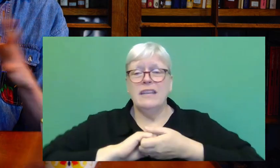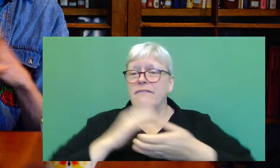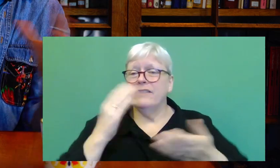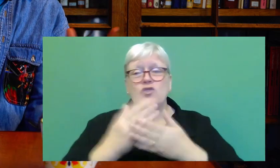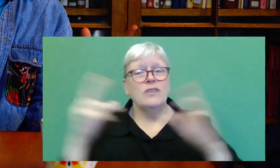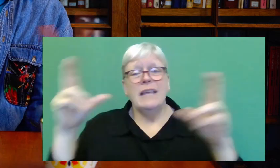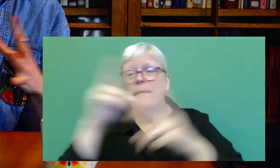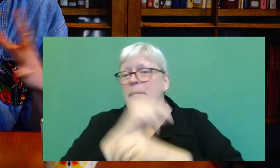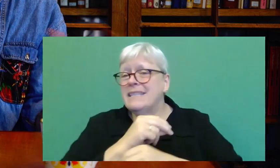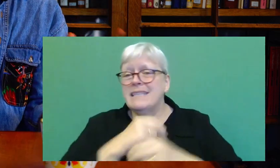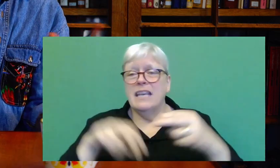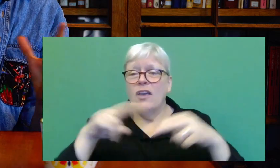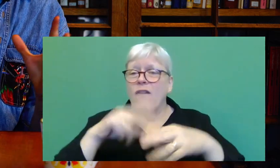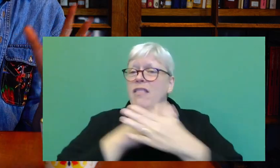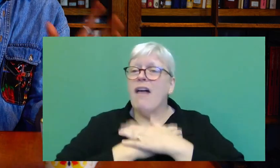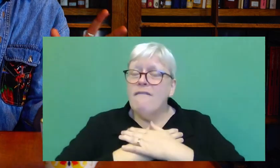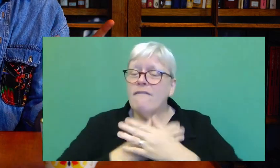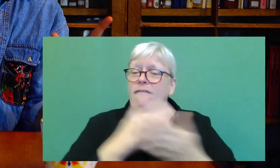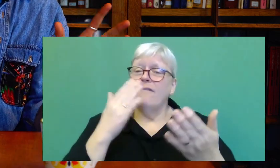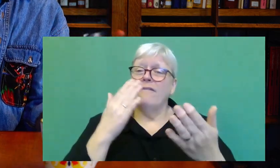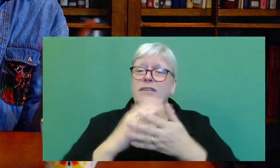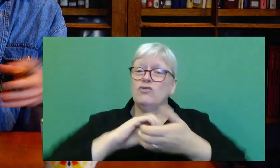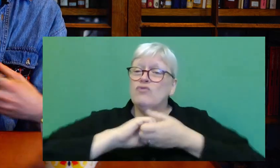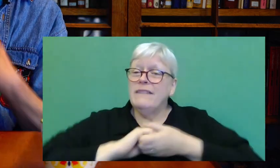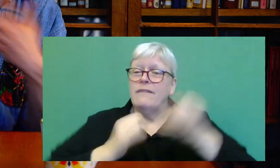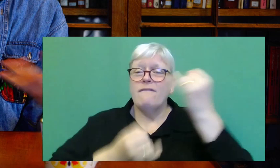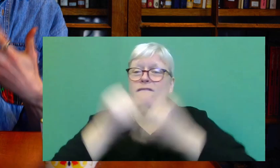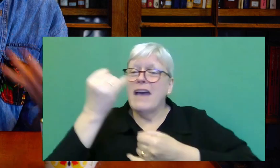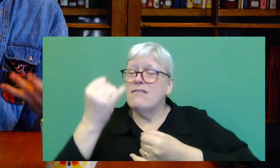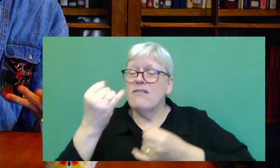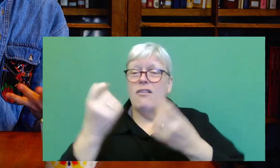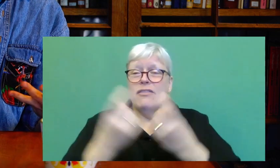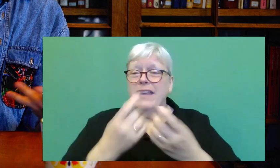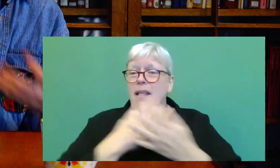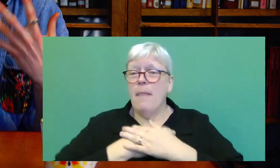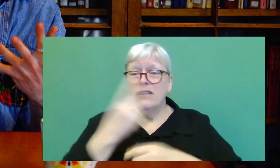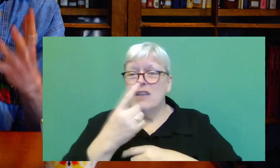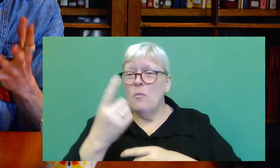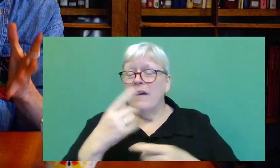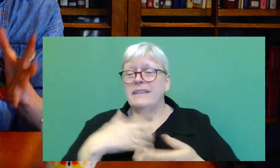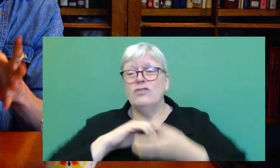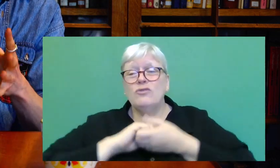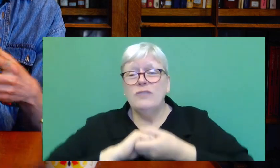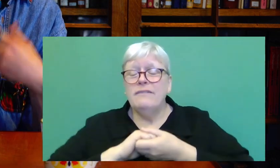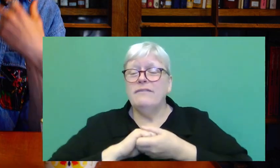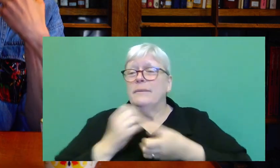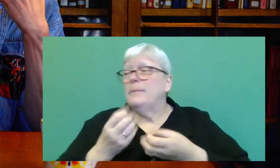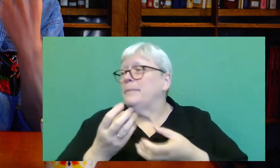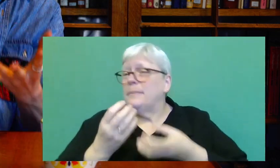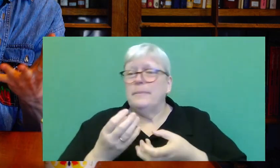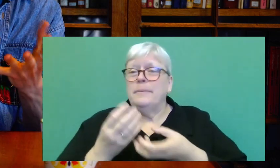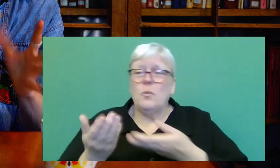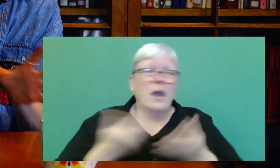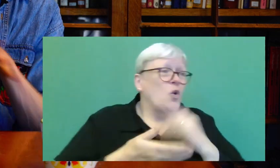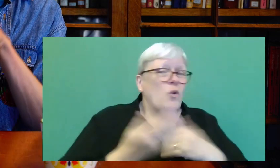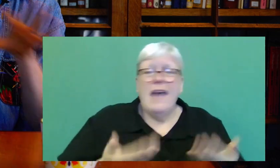grieving that hard if it's the final frontier of loving someone, is having all this love to give them and them not being around to